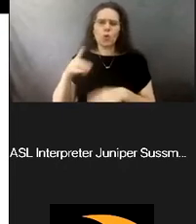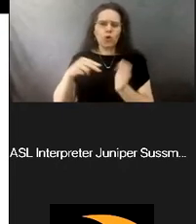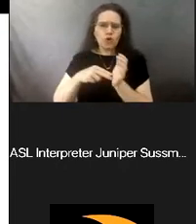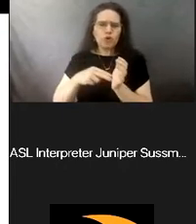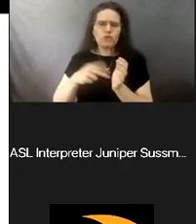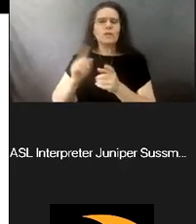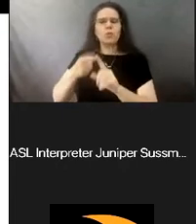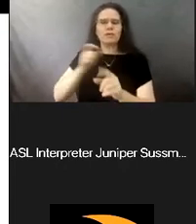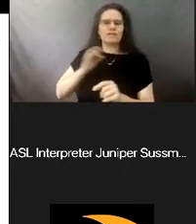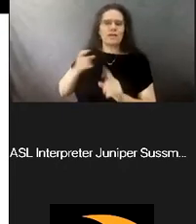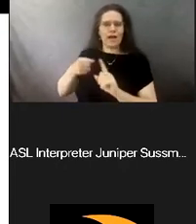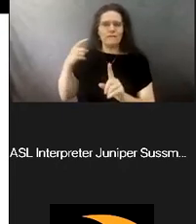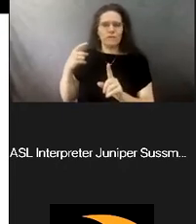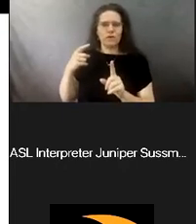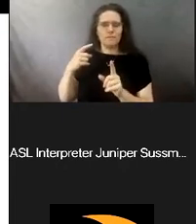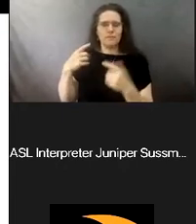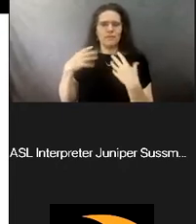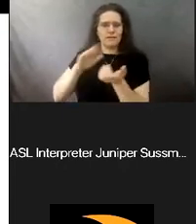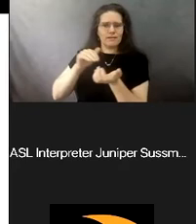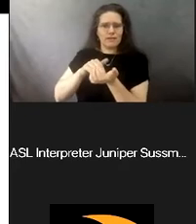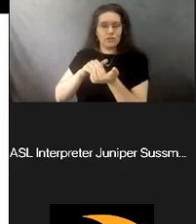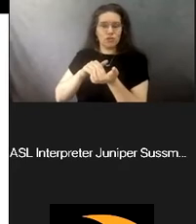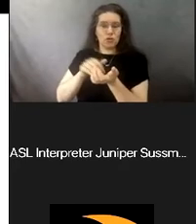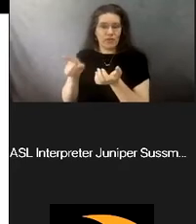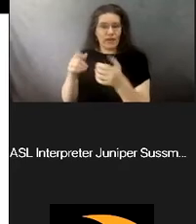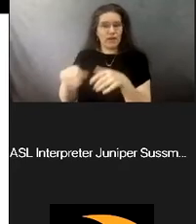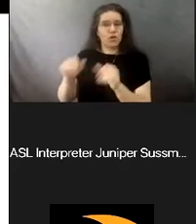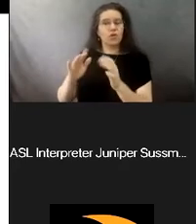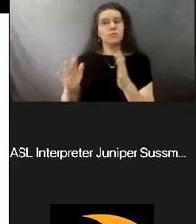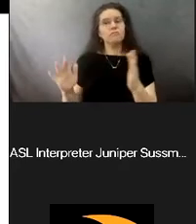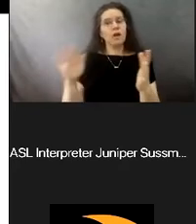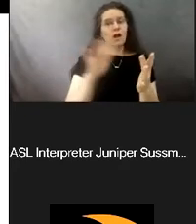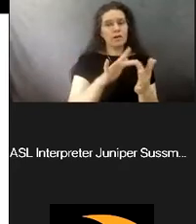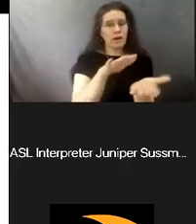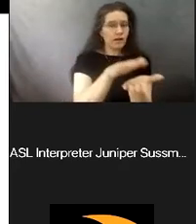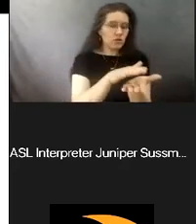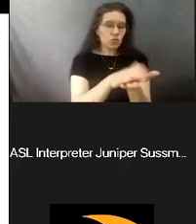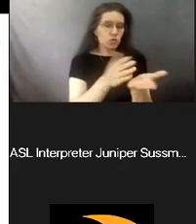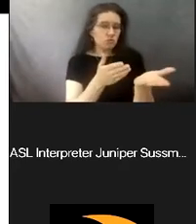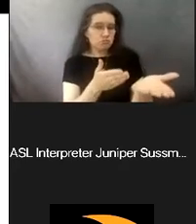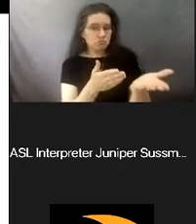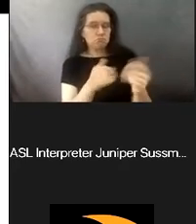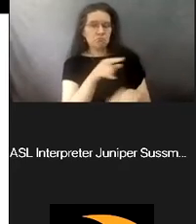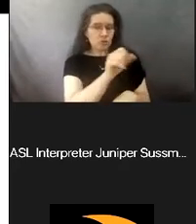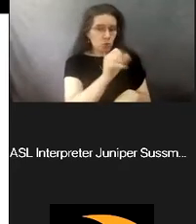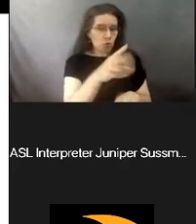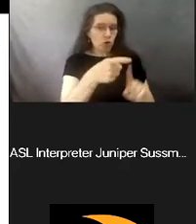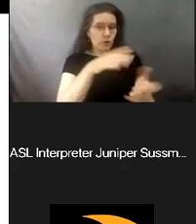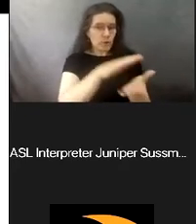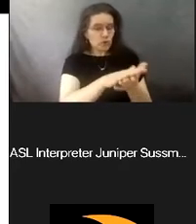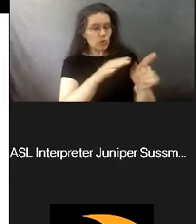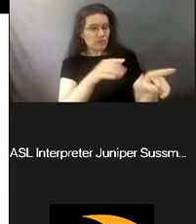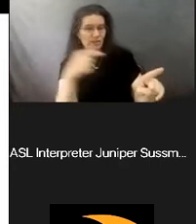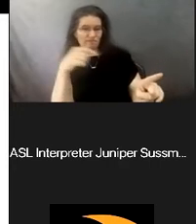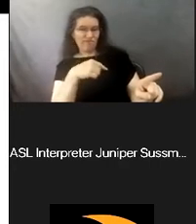center could perhaps simply just contact the school social worker and say, hey, this kid has some hearing